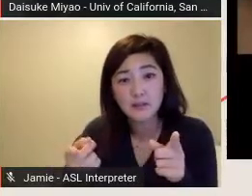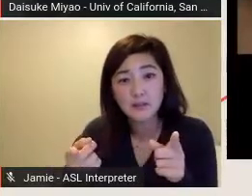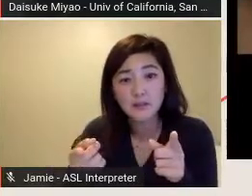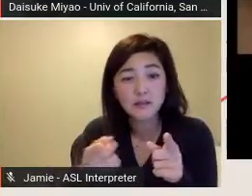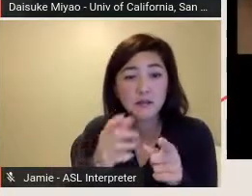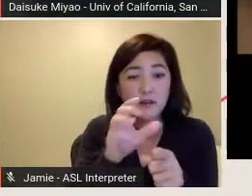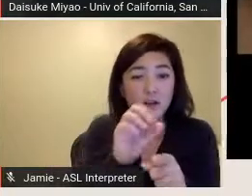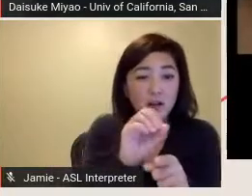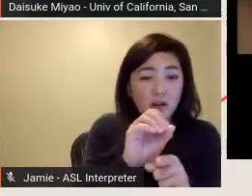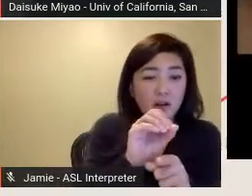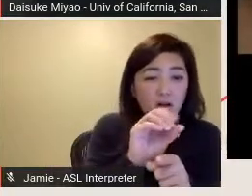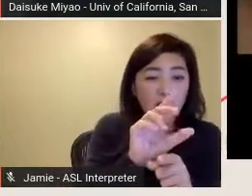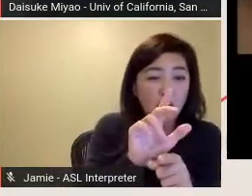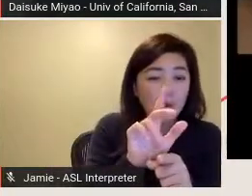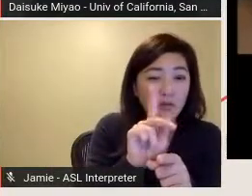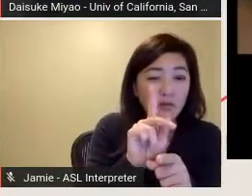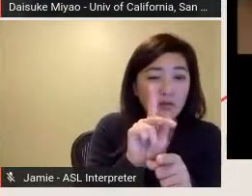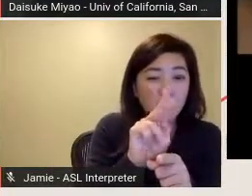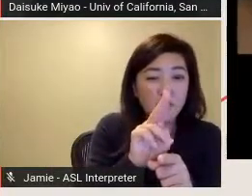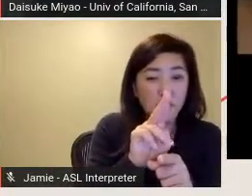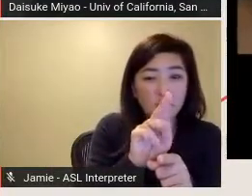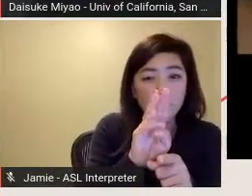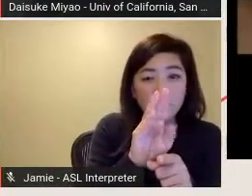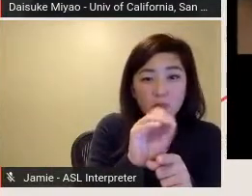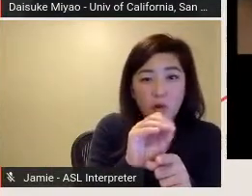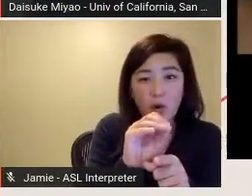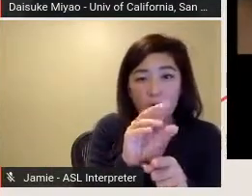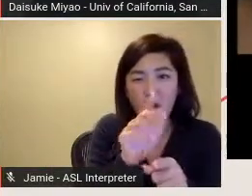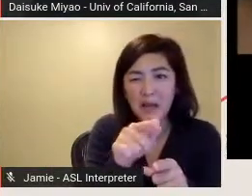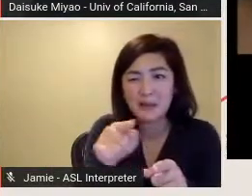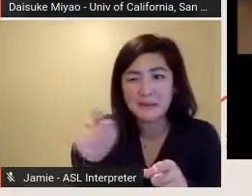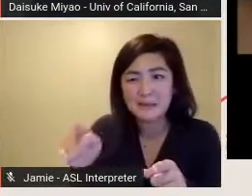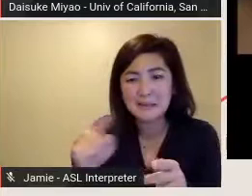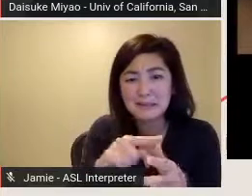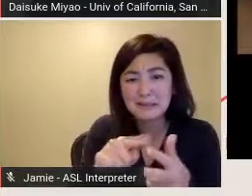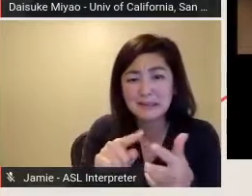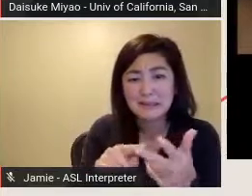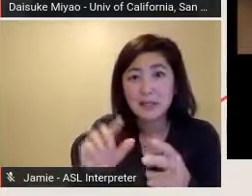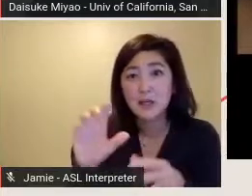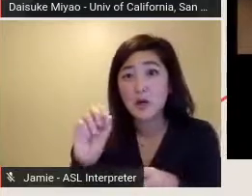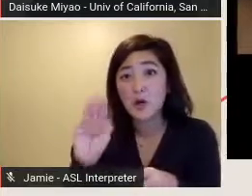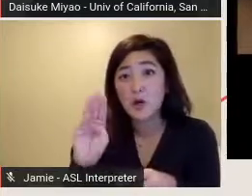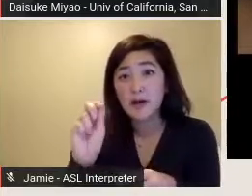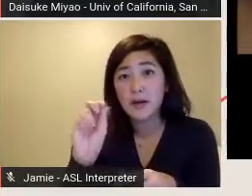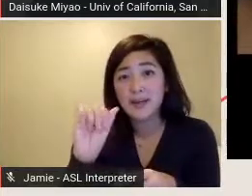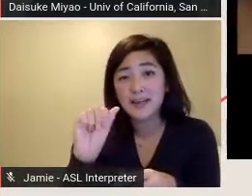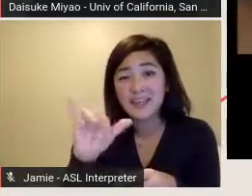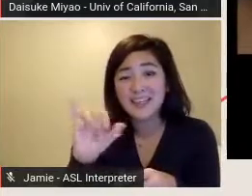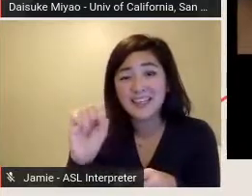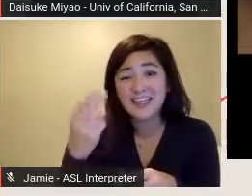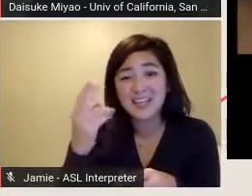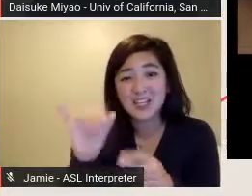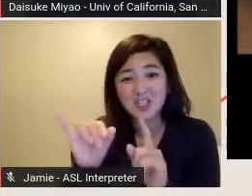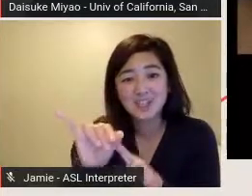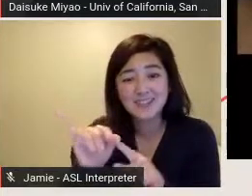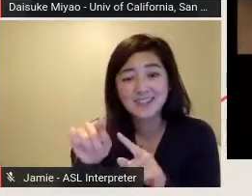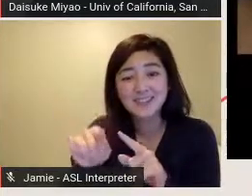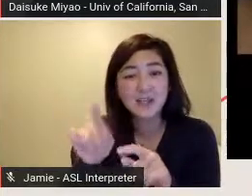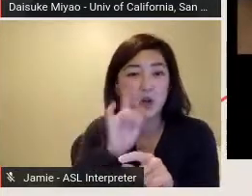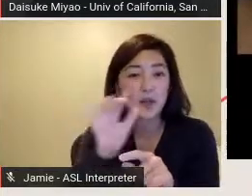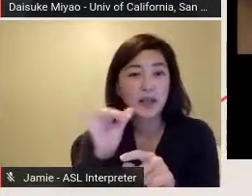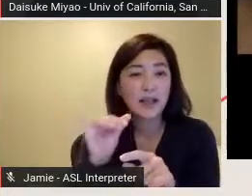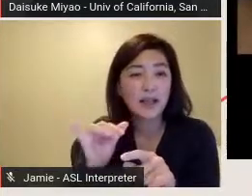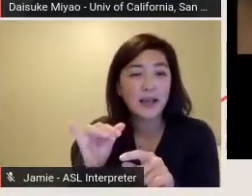Okubo, Sakamoto, and Saigo, the 3 men, Obayashi credits as kind of the founding fathers of